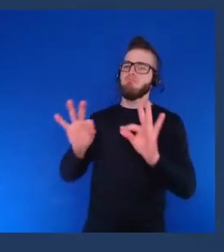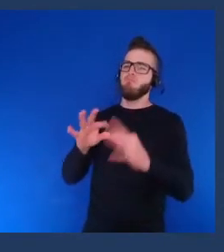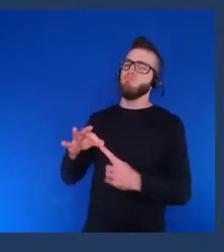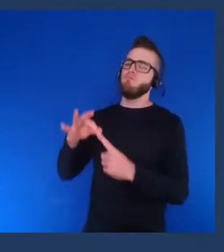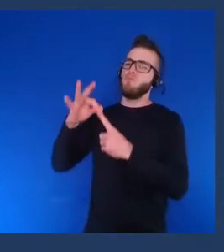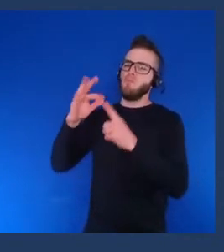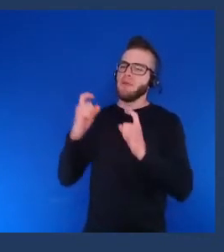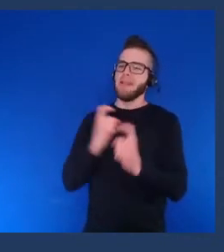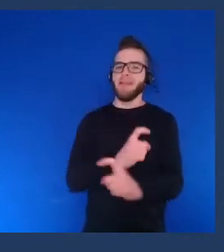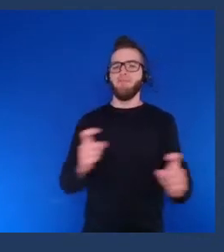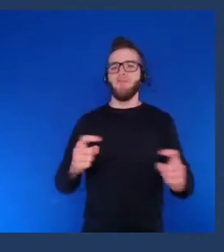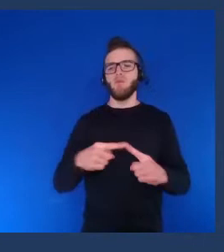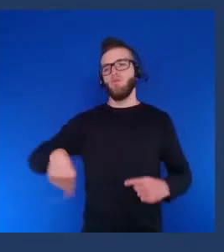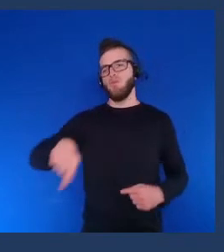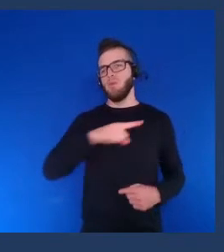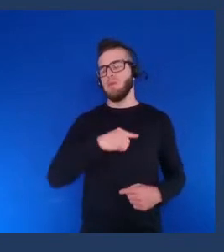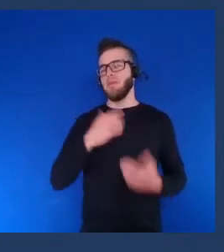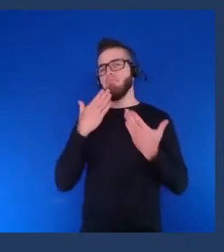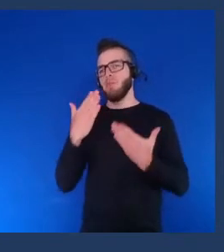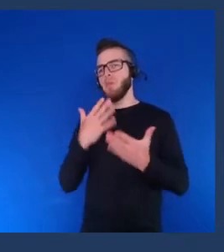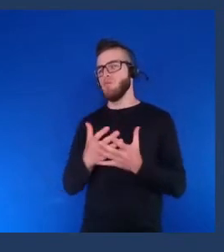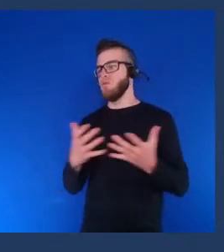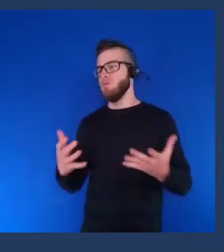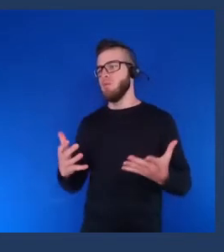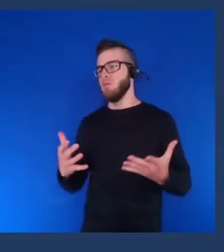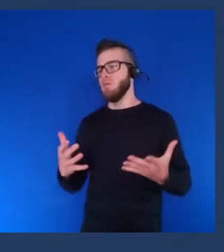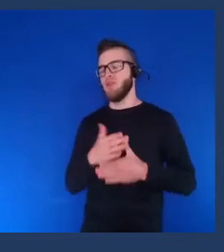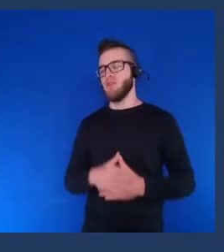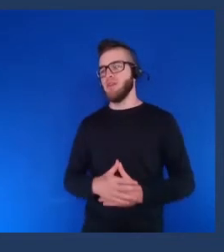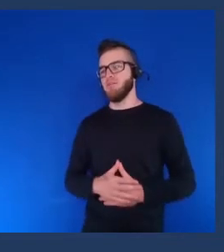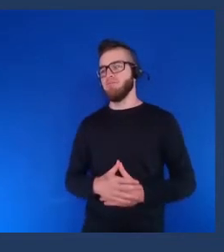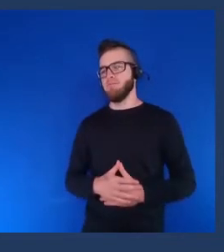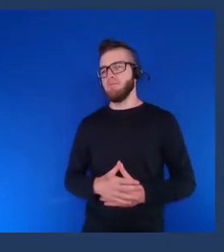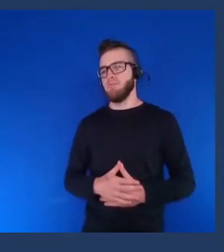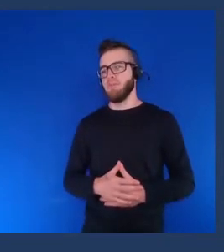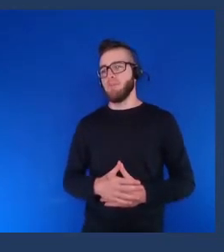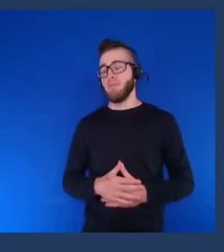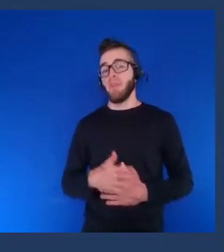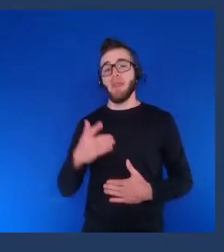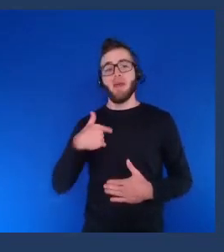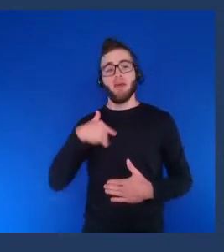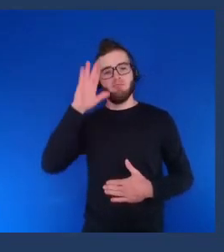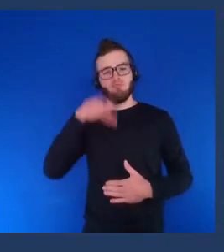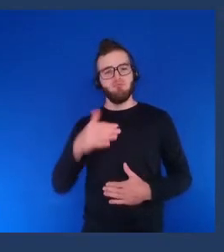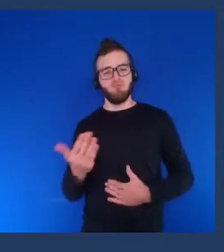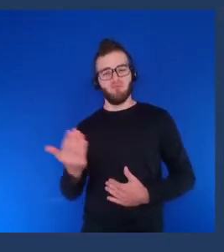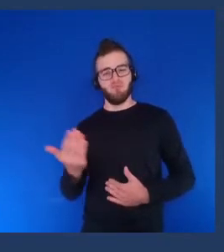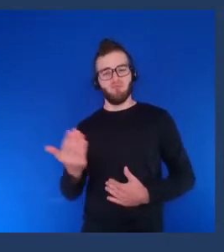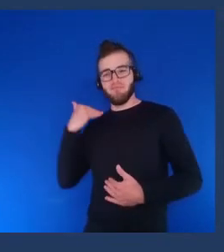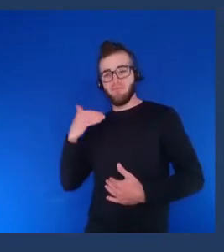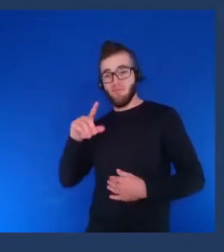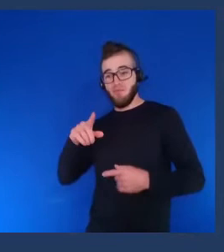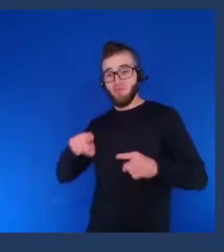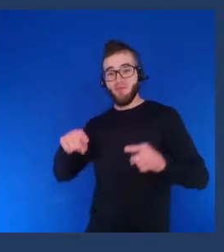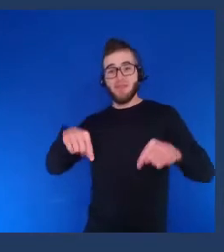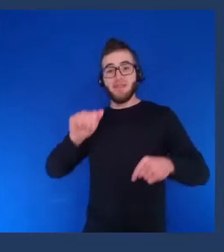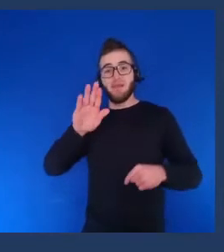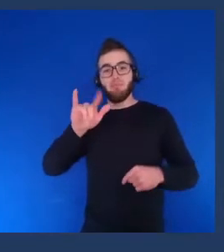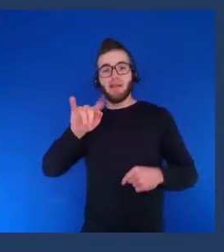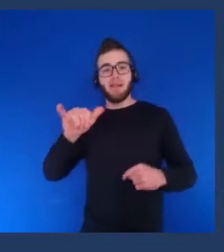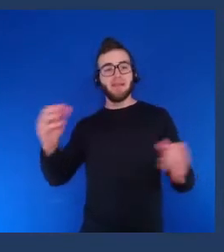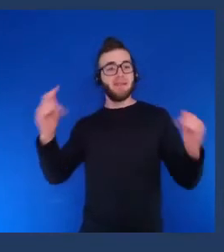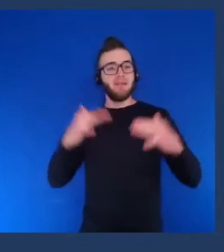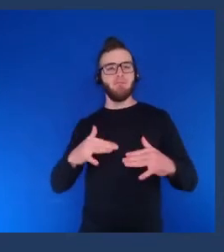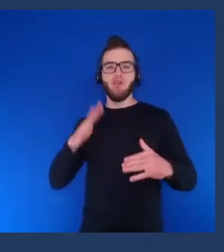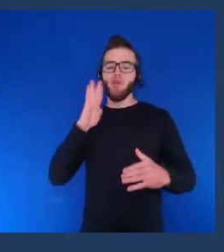us. Like I said in opening, this was going to be one of my favorite parts, and it really was. I appreciate all that you've taught us